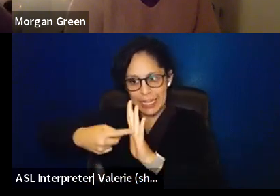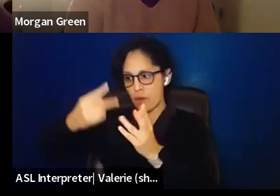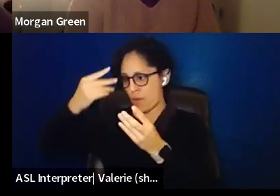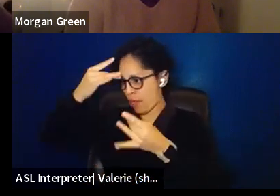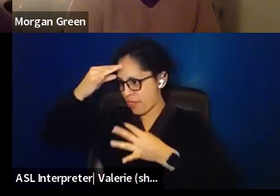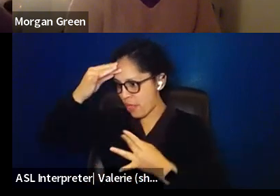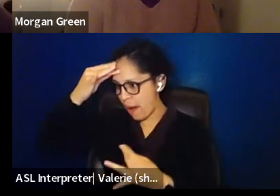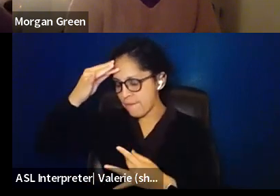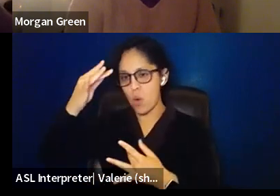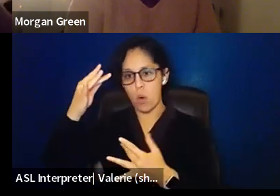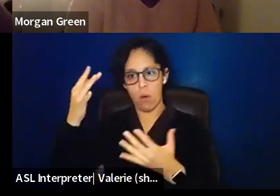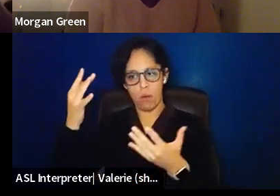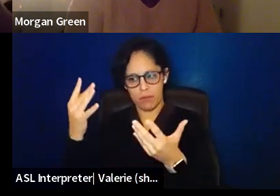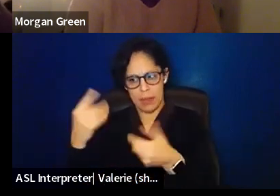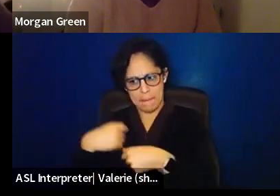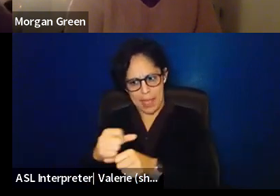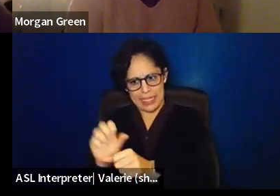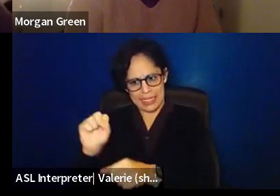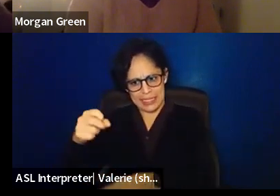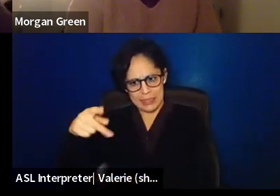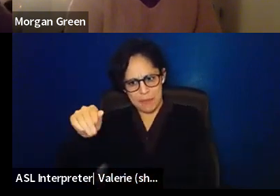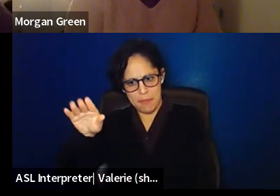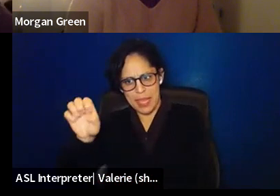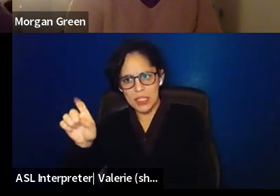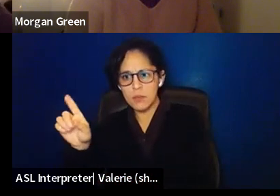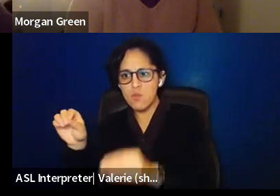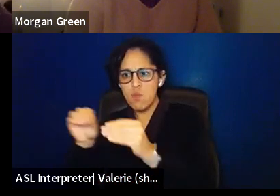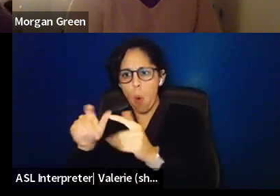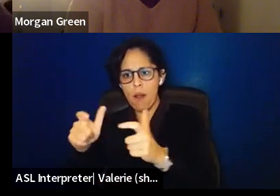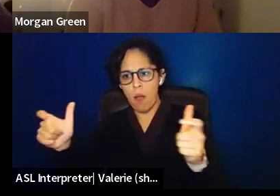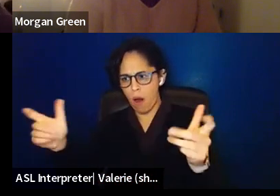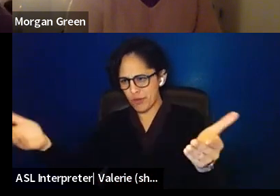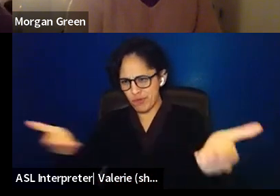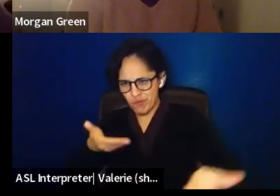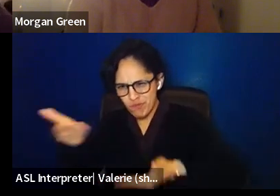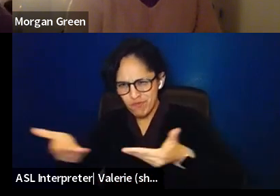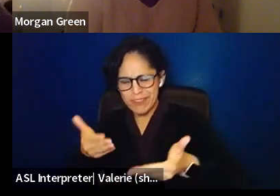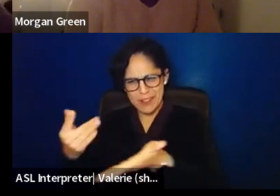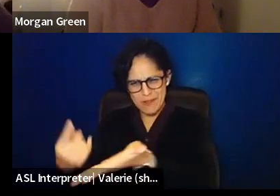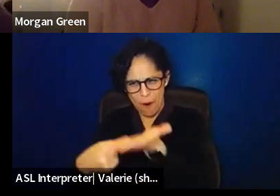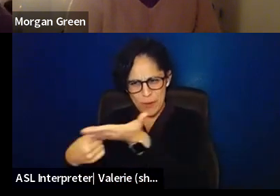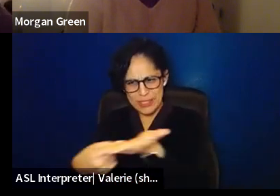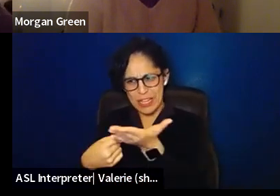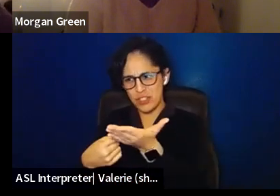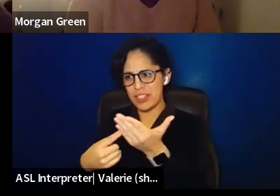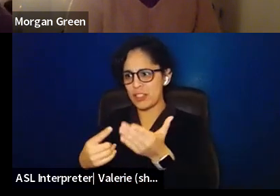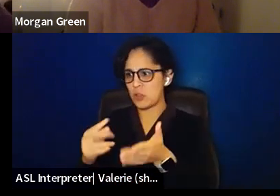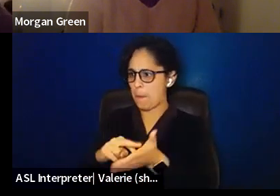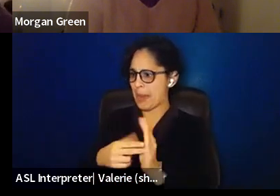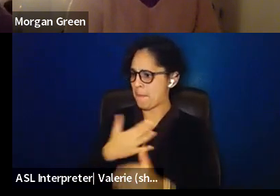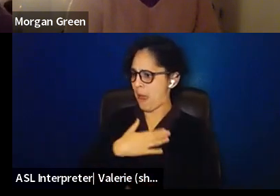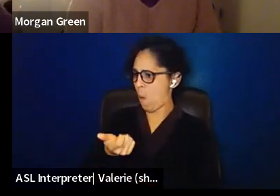a larger conversation that involves more people to be able to actually question some of my biases